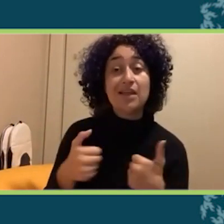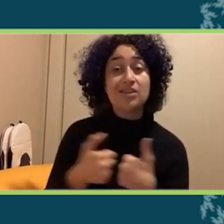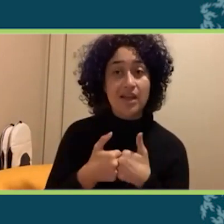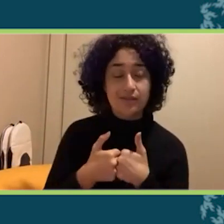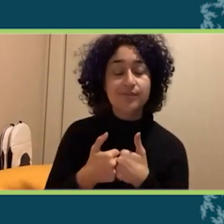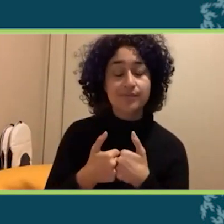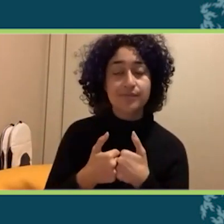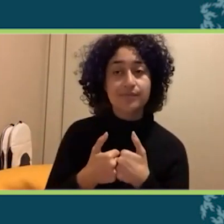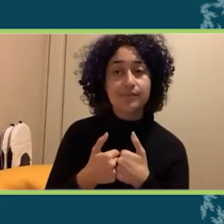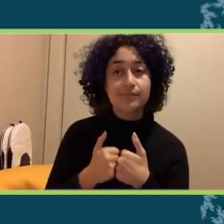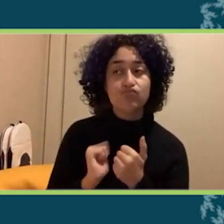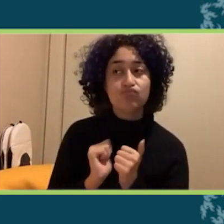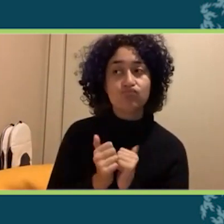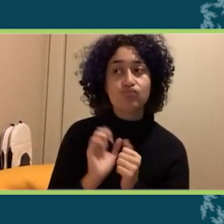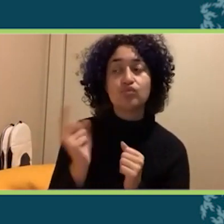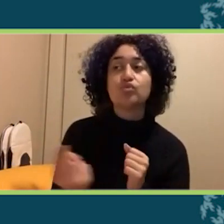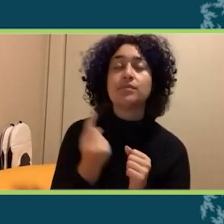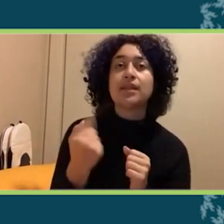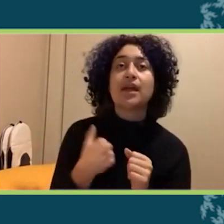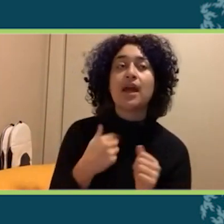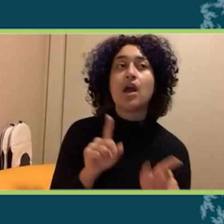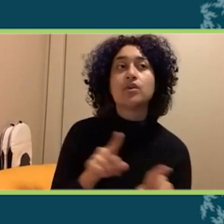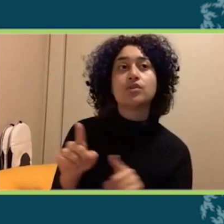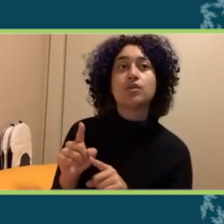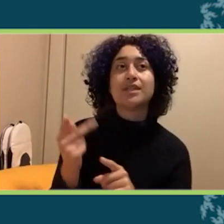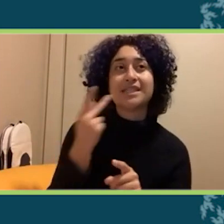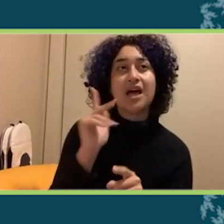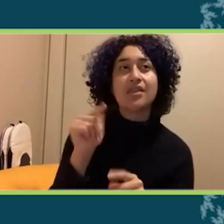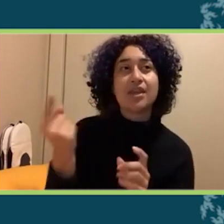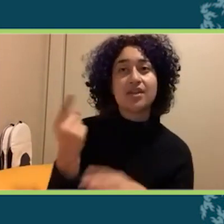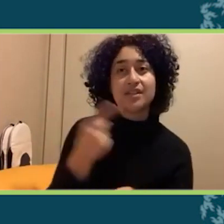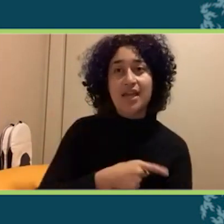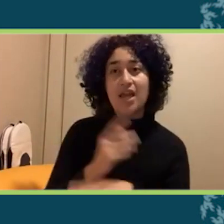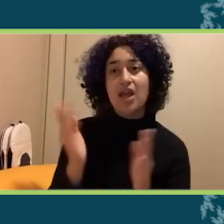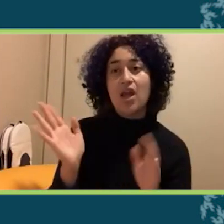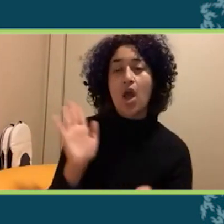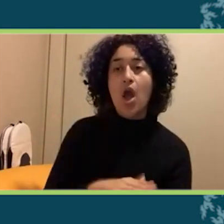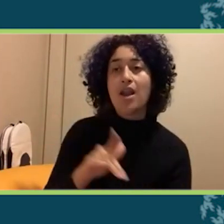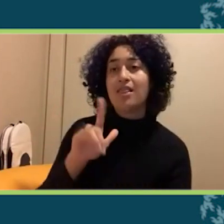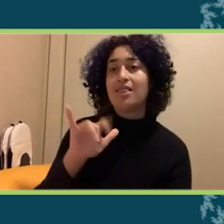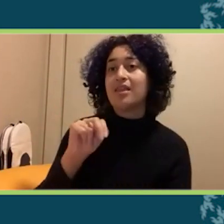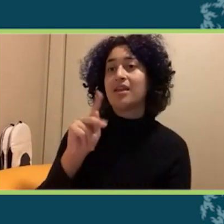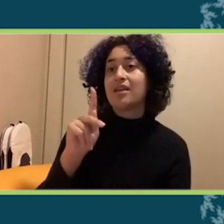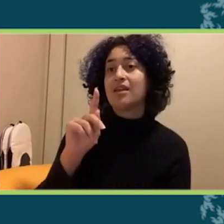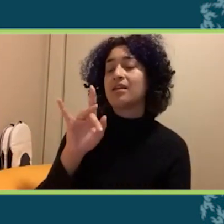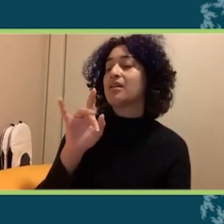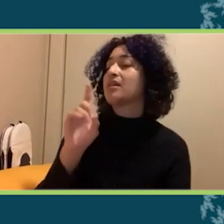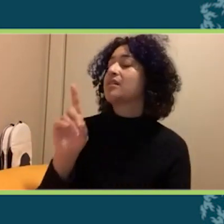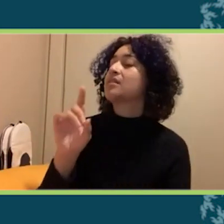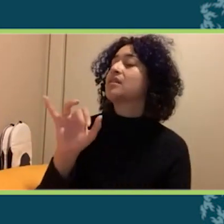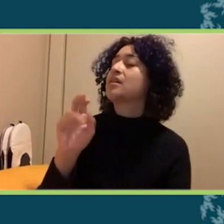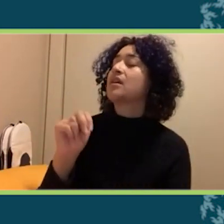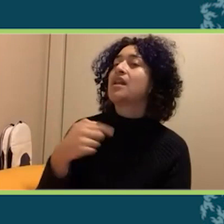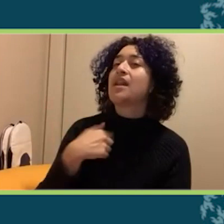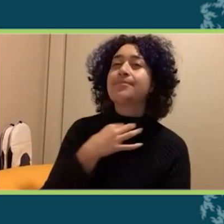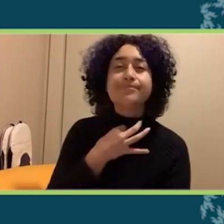So actually also something I saw the other day on LinkedIn, messaged Joshua about, and I would be really curious to kind